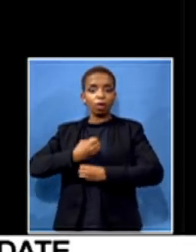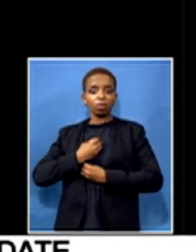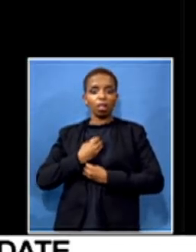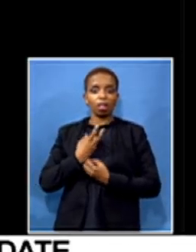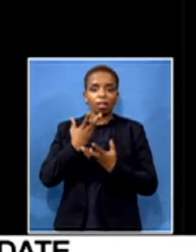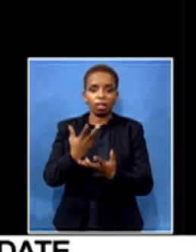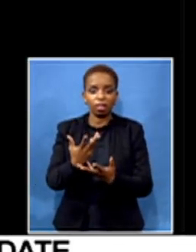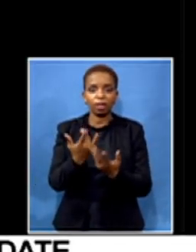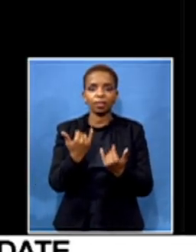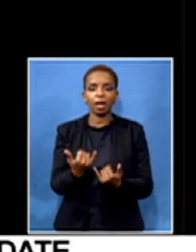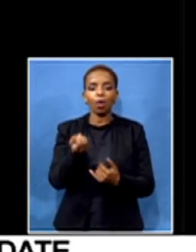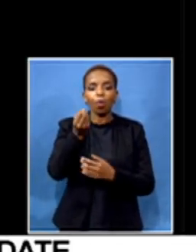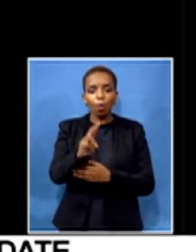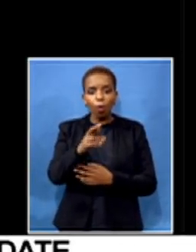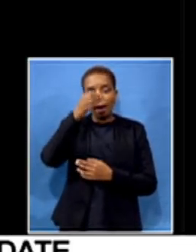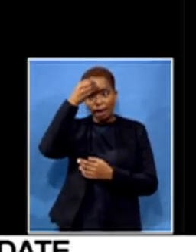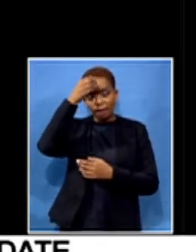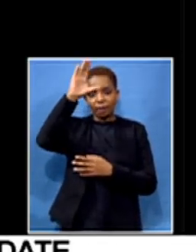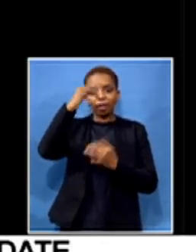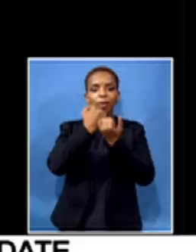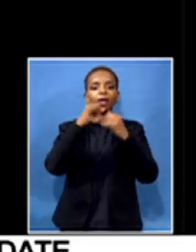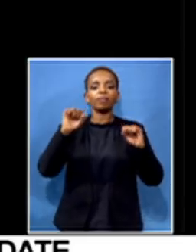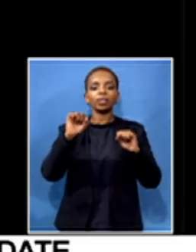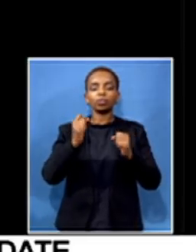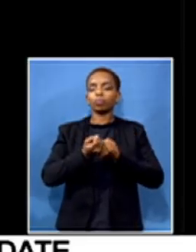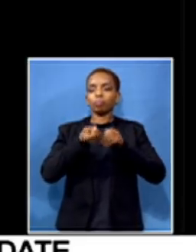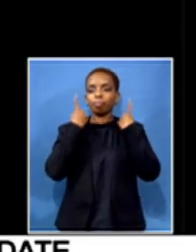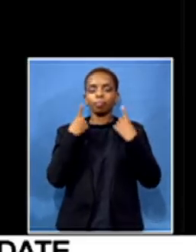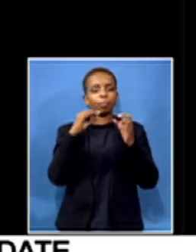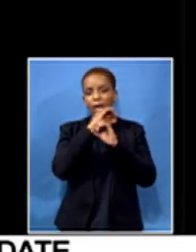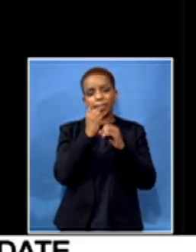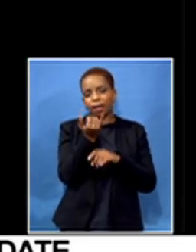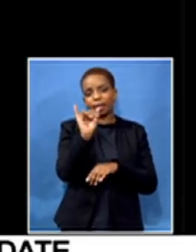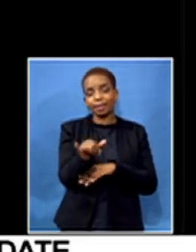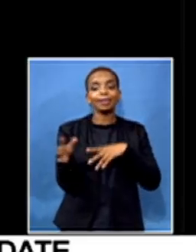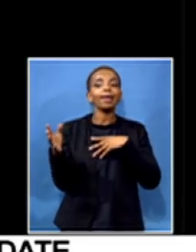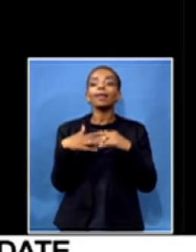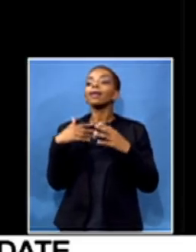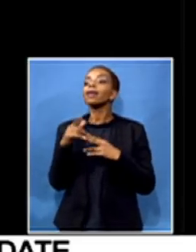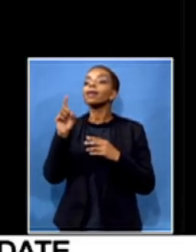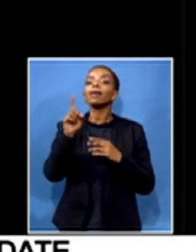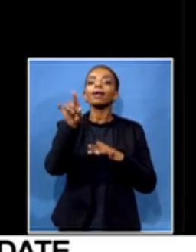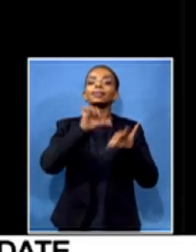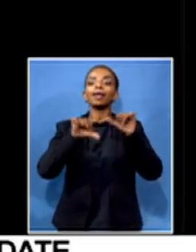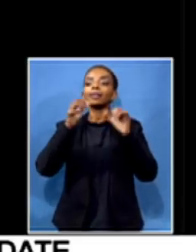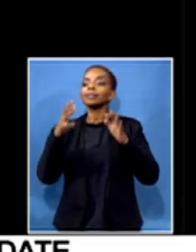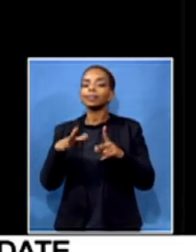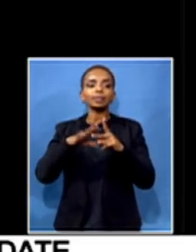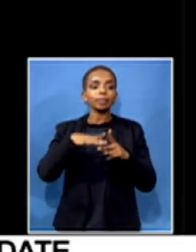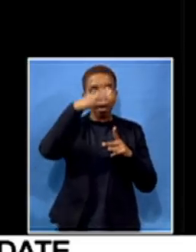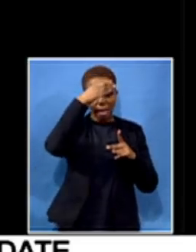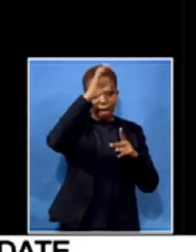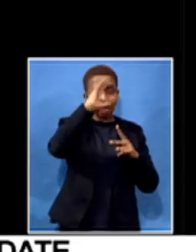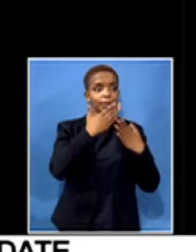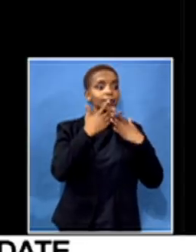was misunderstood, because there is no such. Every scientist is very welcome. Every academic is very welcome to express